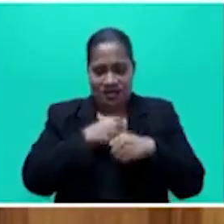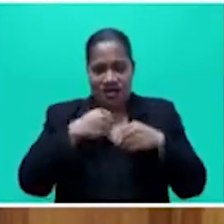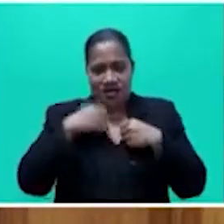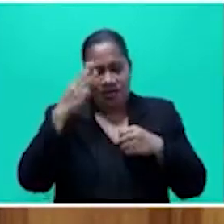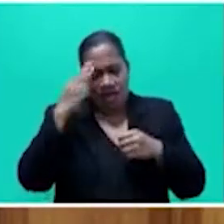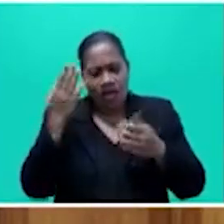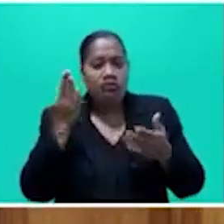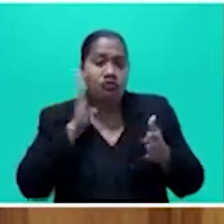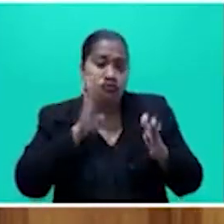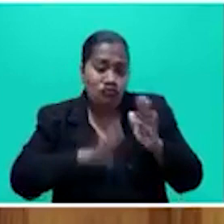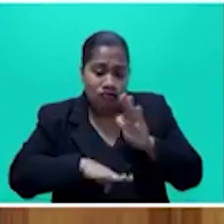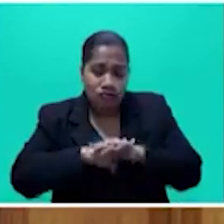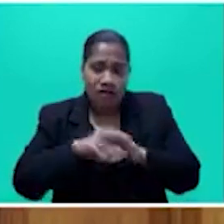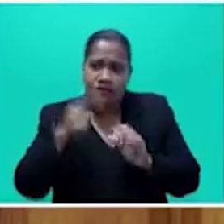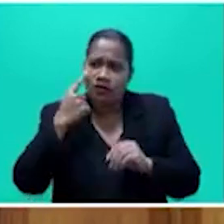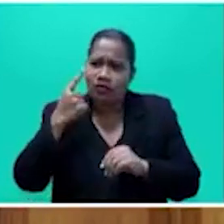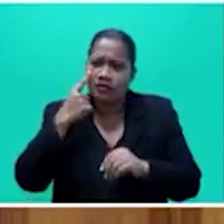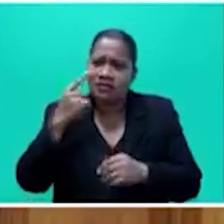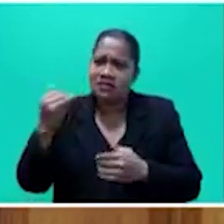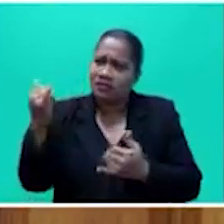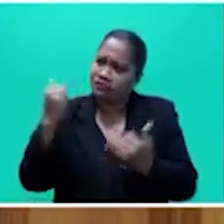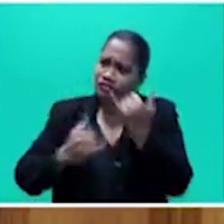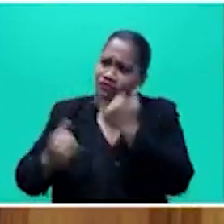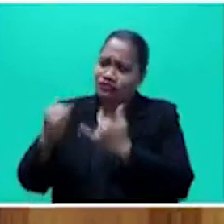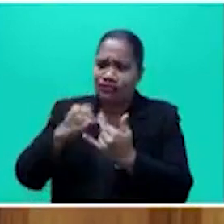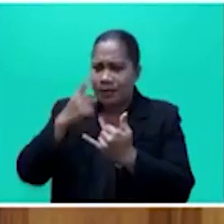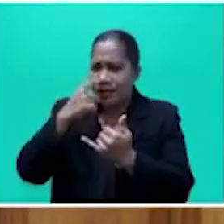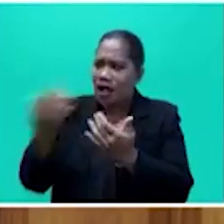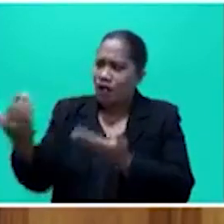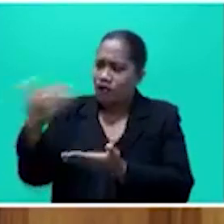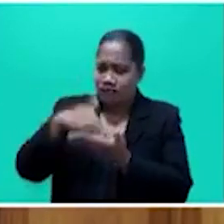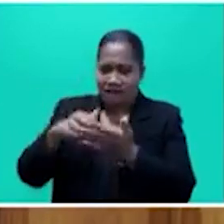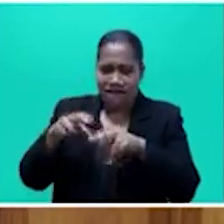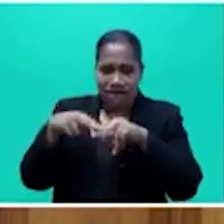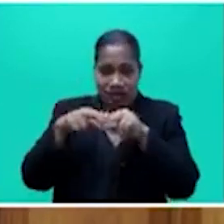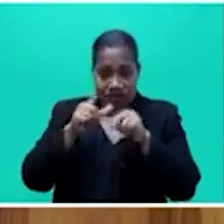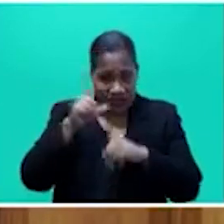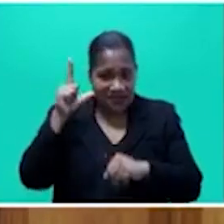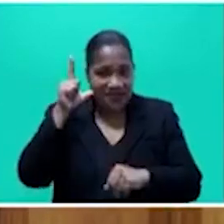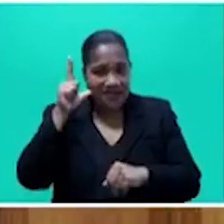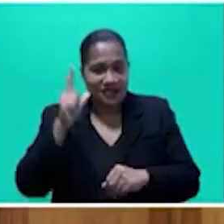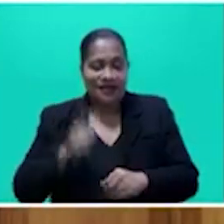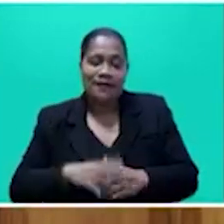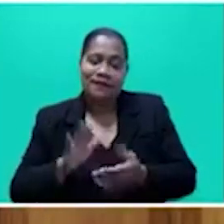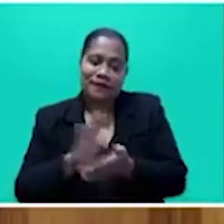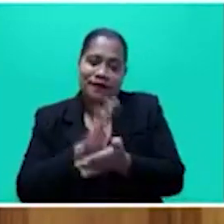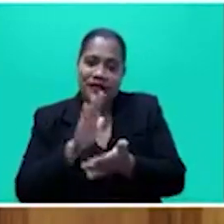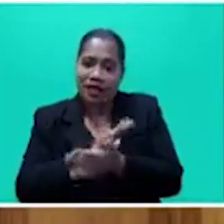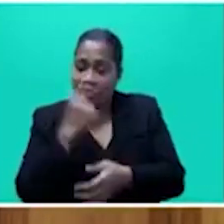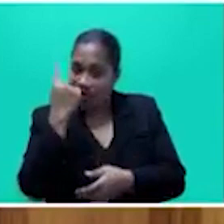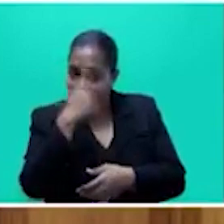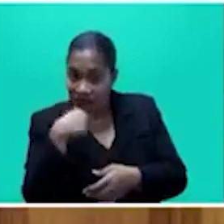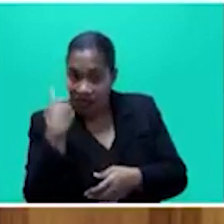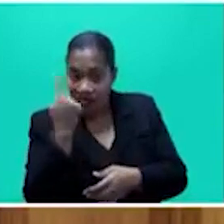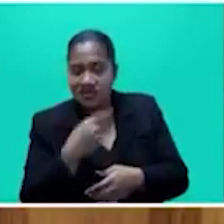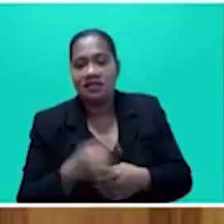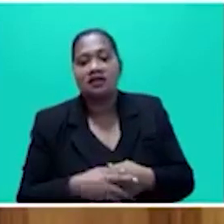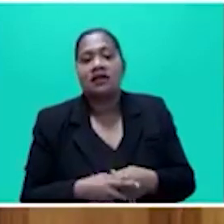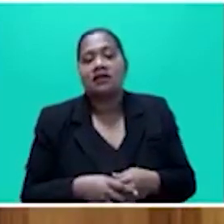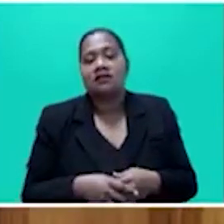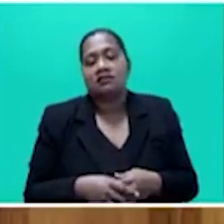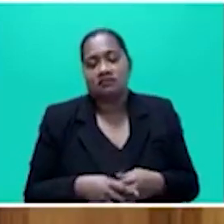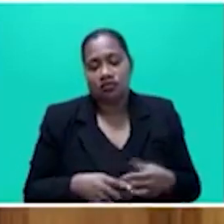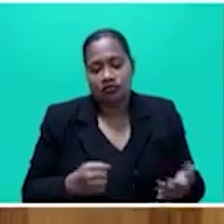Wonderful seeing the arrival yesterday of people coming into Fiji. Those happy faces should be assured